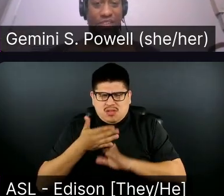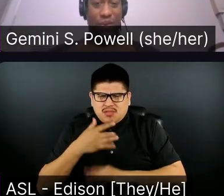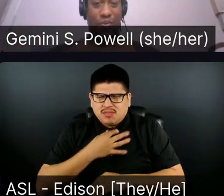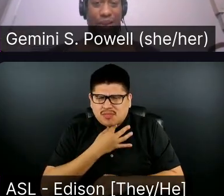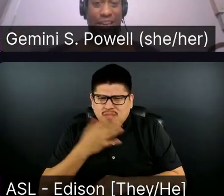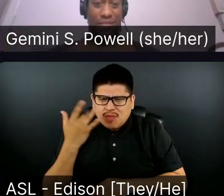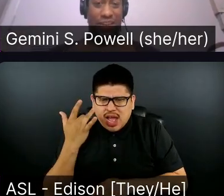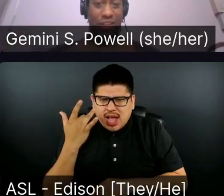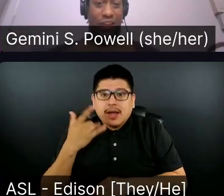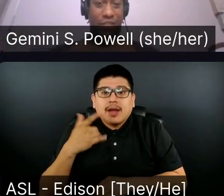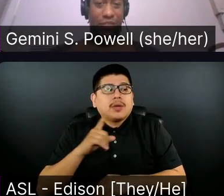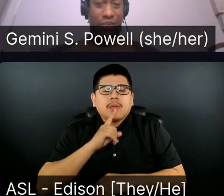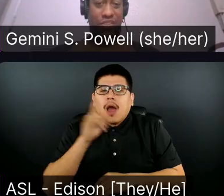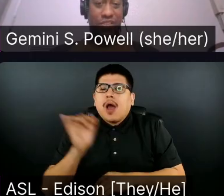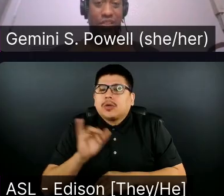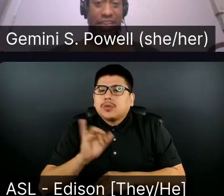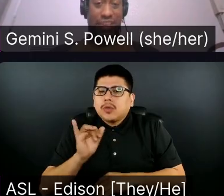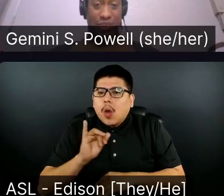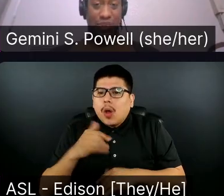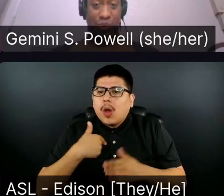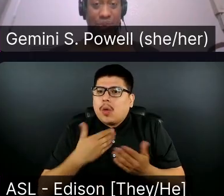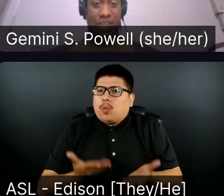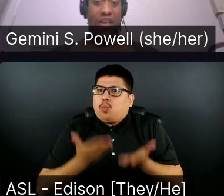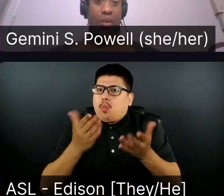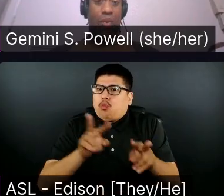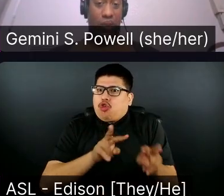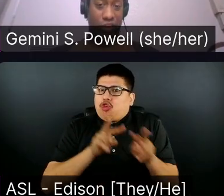I'd also recommend a lot of folks to look